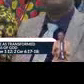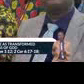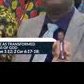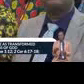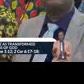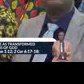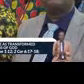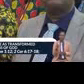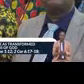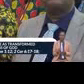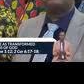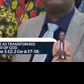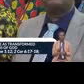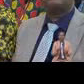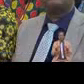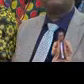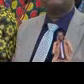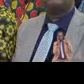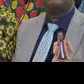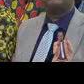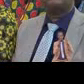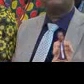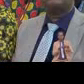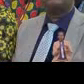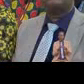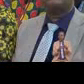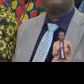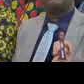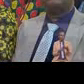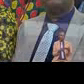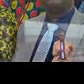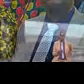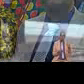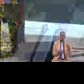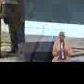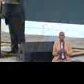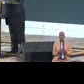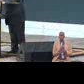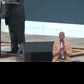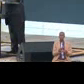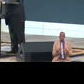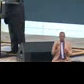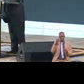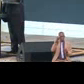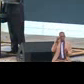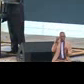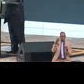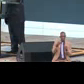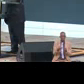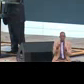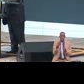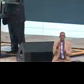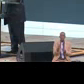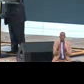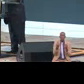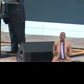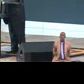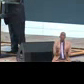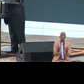other thing. Don't focus attention on any other thing. Don't even remember